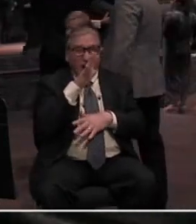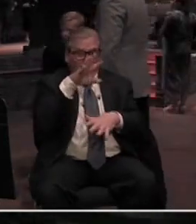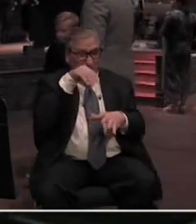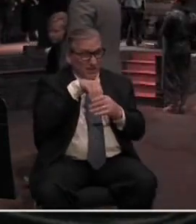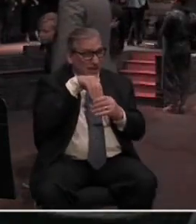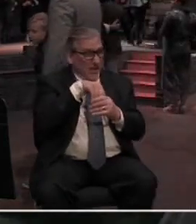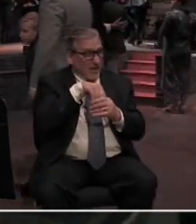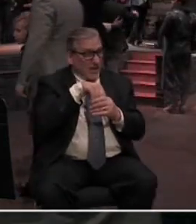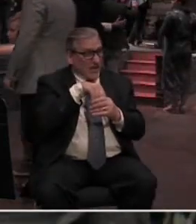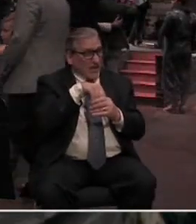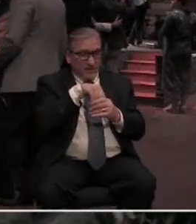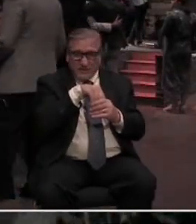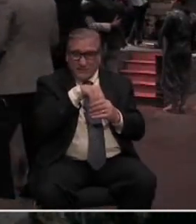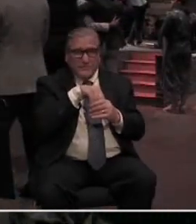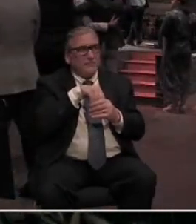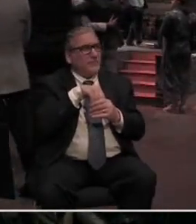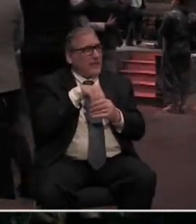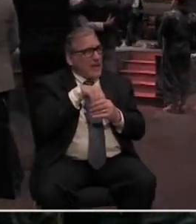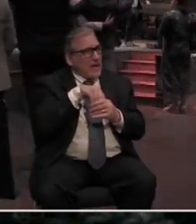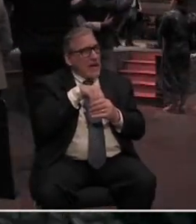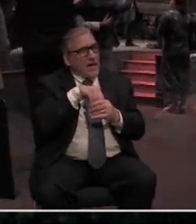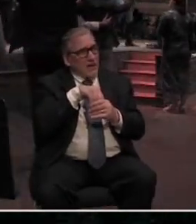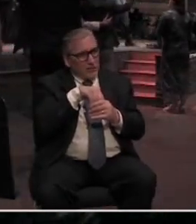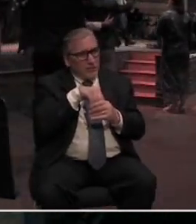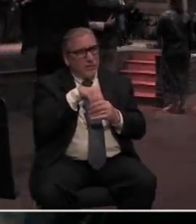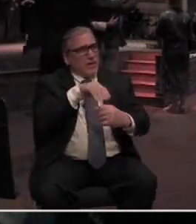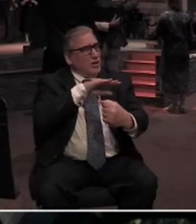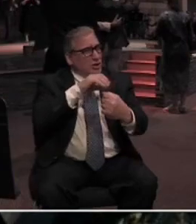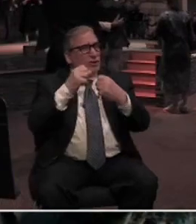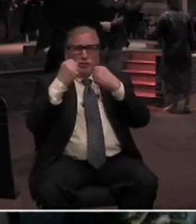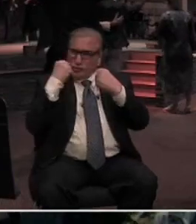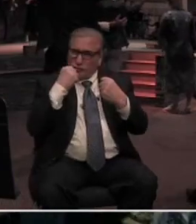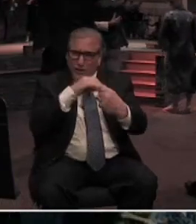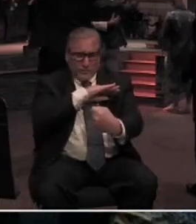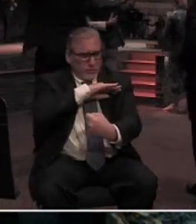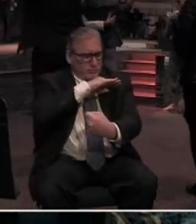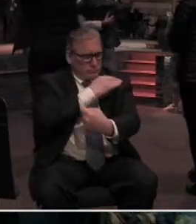when God is in it. Strengthen yourself in the Lord.